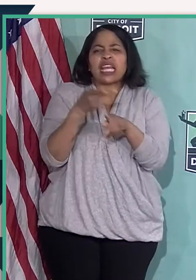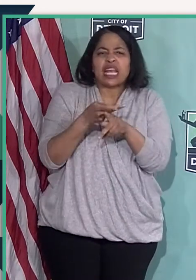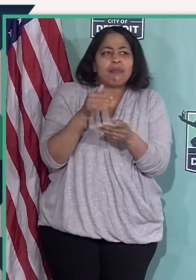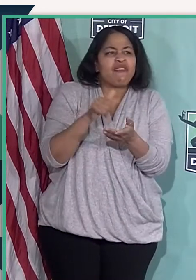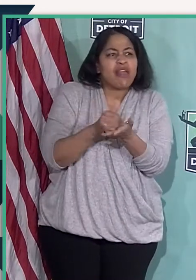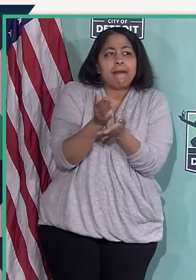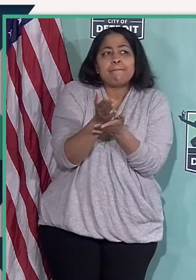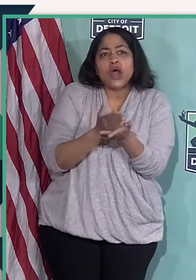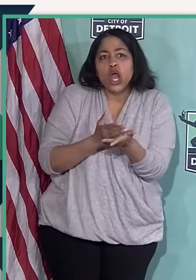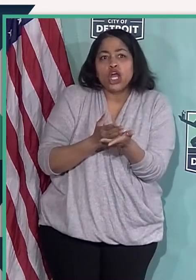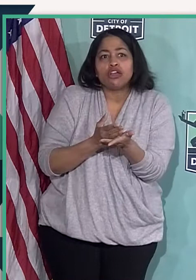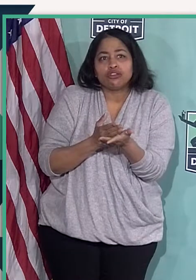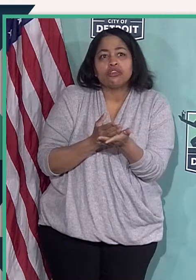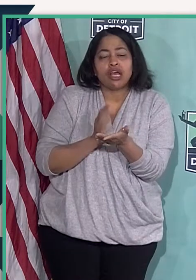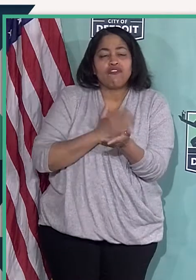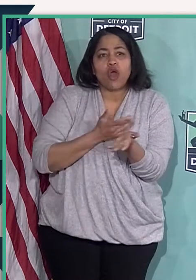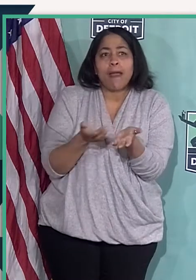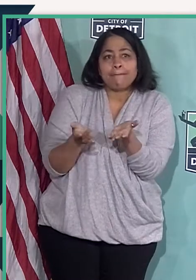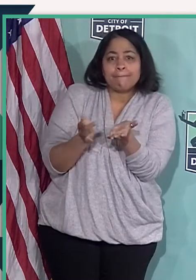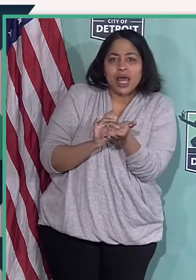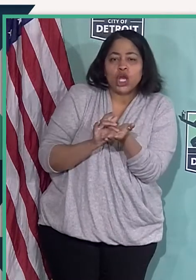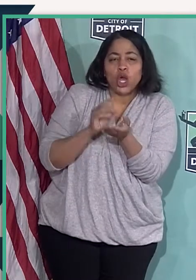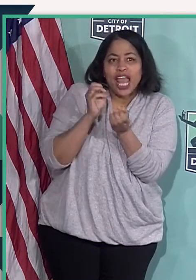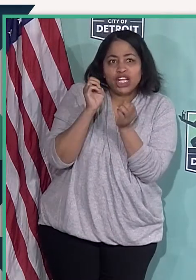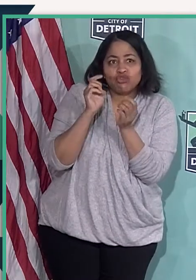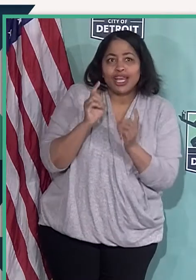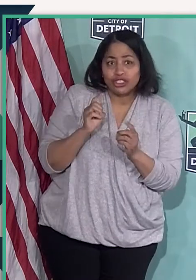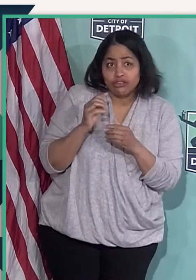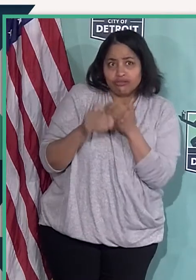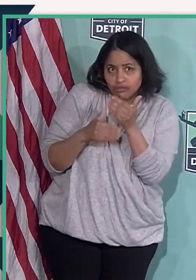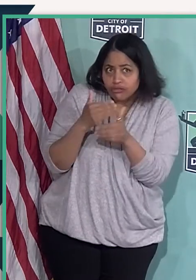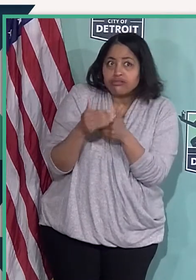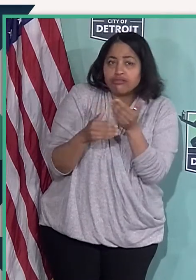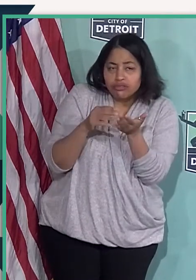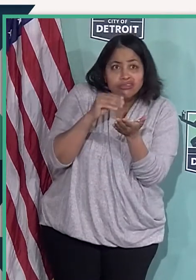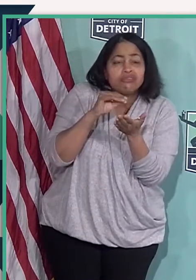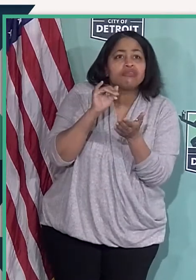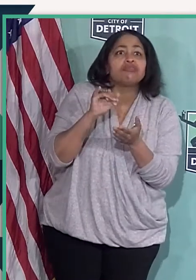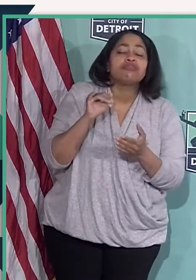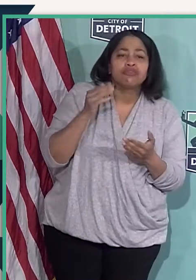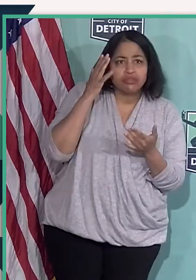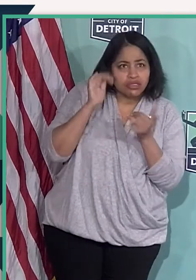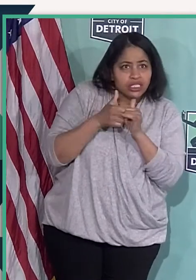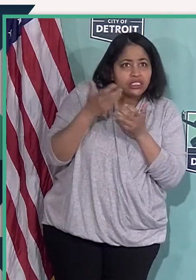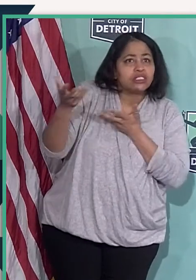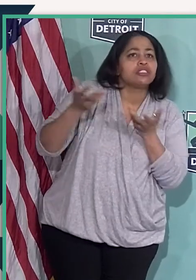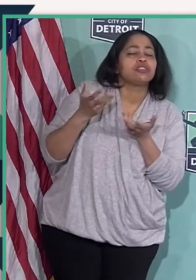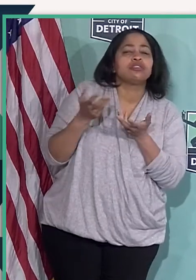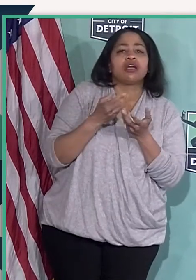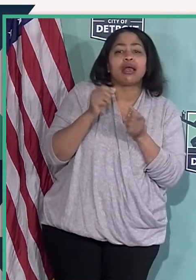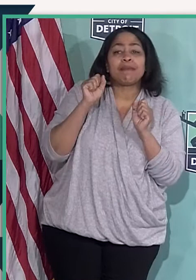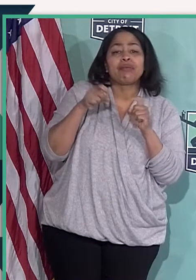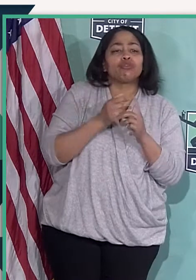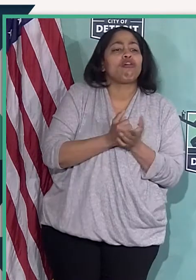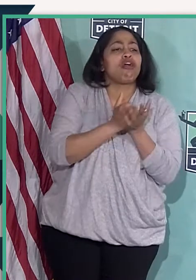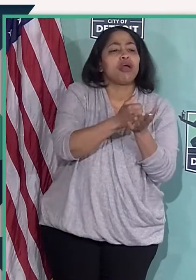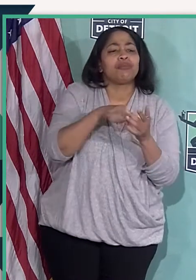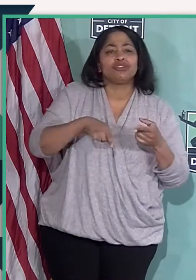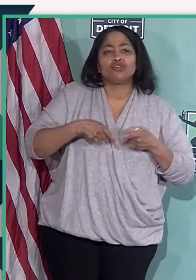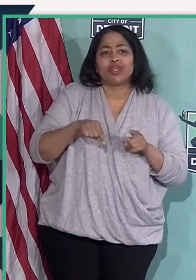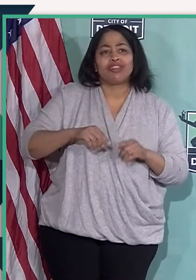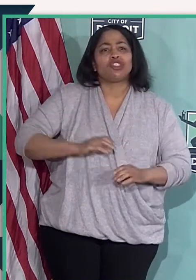part of our medical education going and to really be able to help out in this crisis